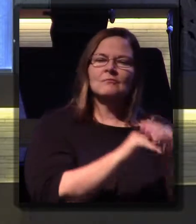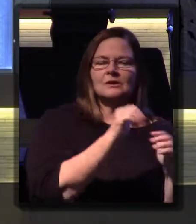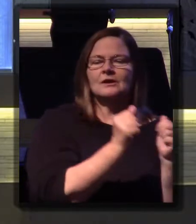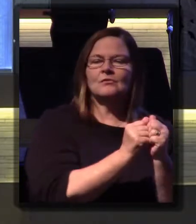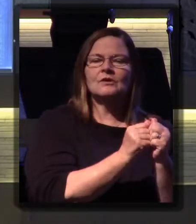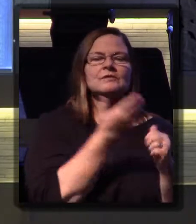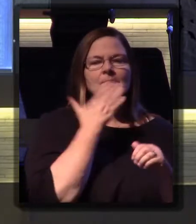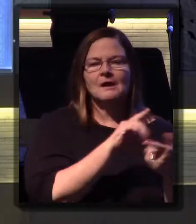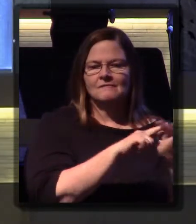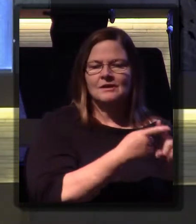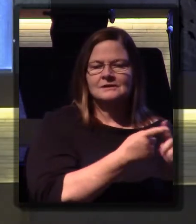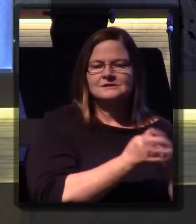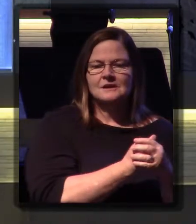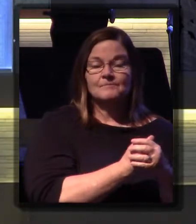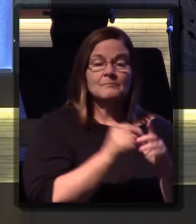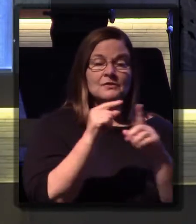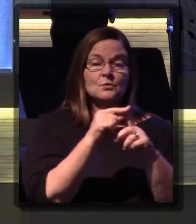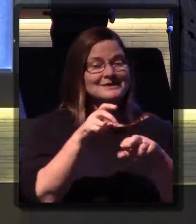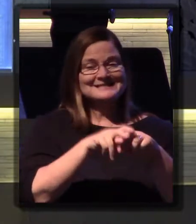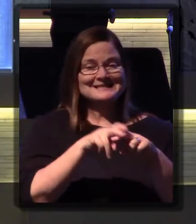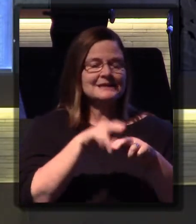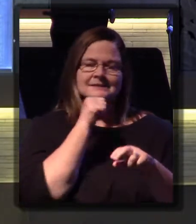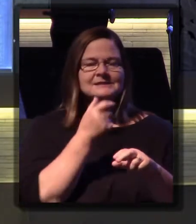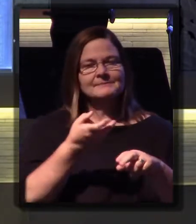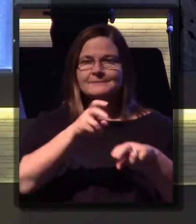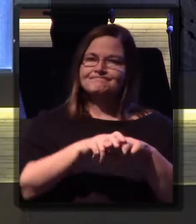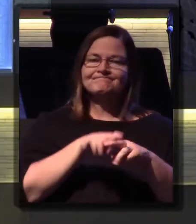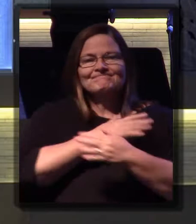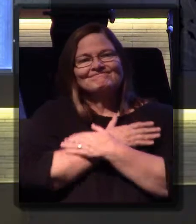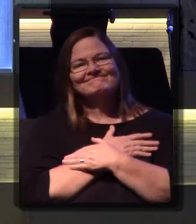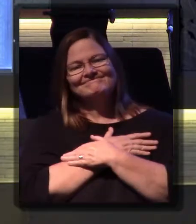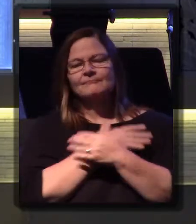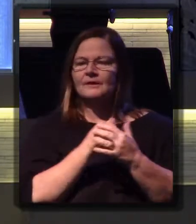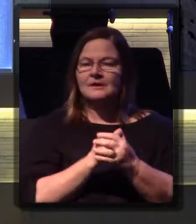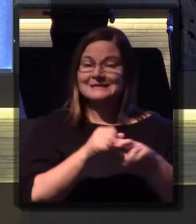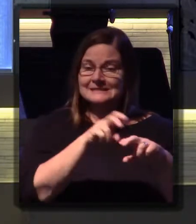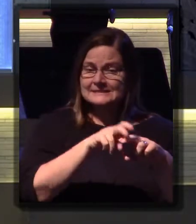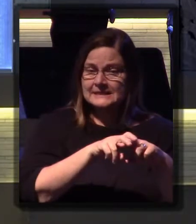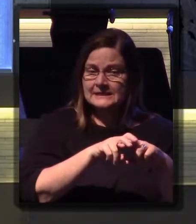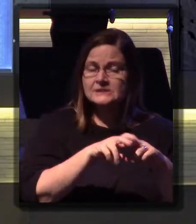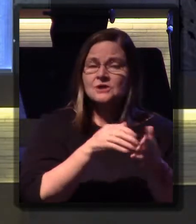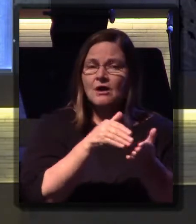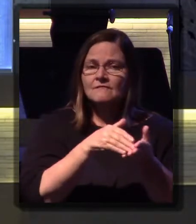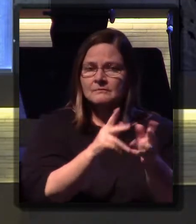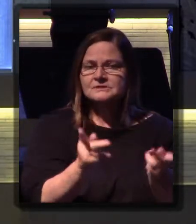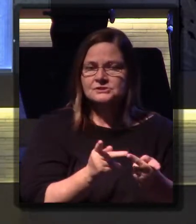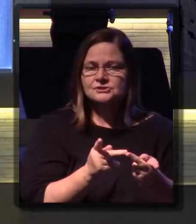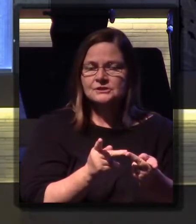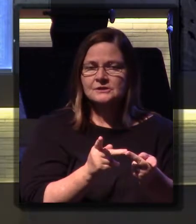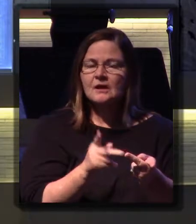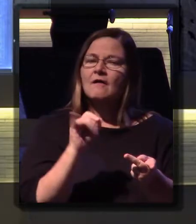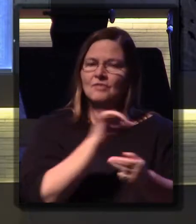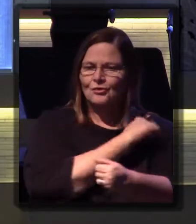standing, meaning I'm going to hang around even more comfortably. But this word sit doesn't mean now you're just going to sit in a chair